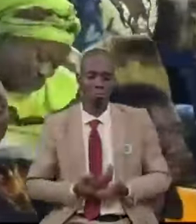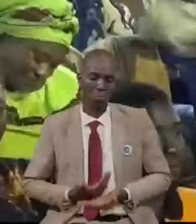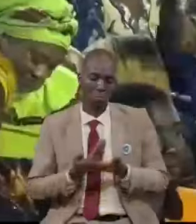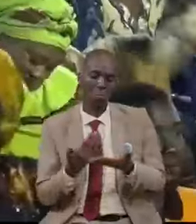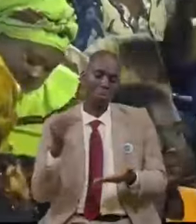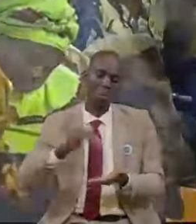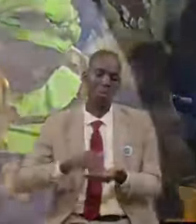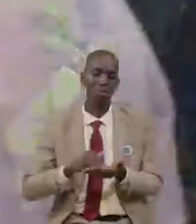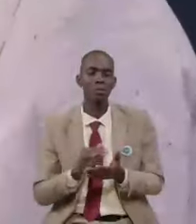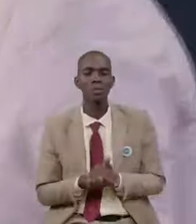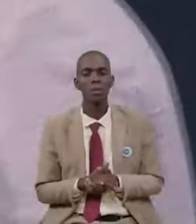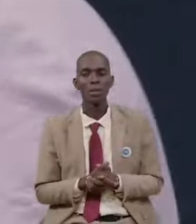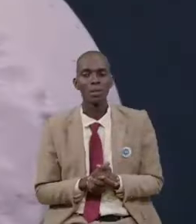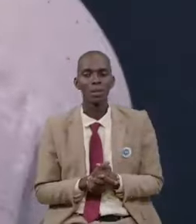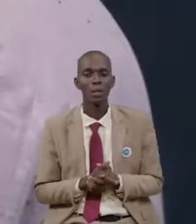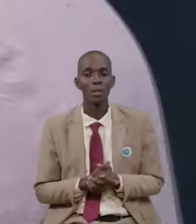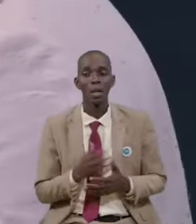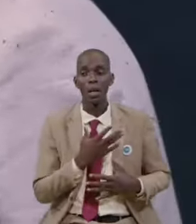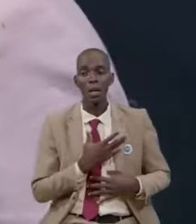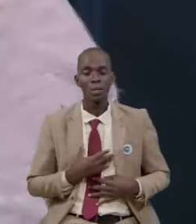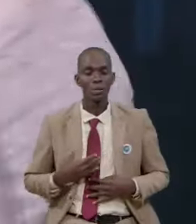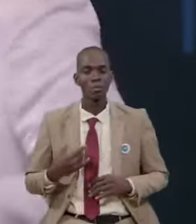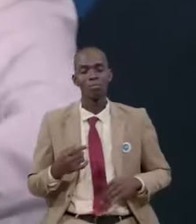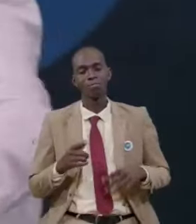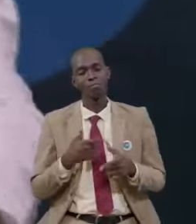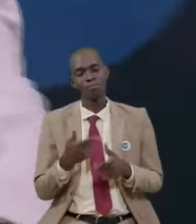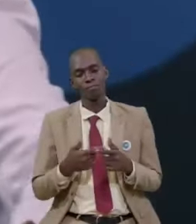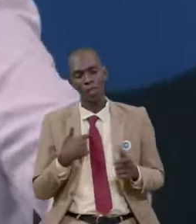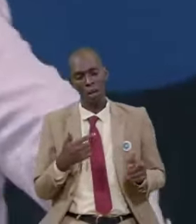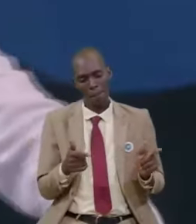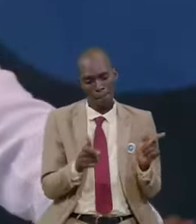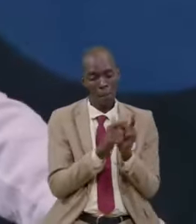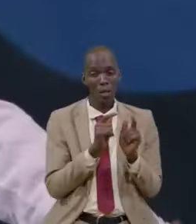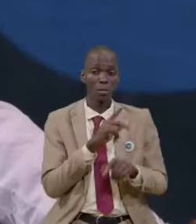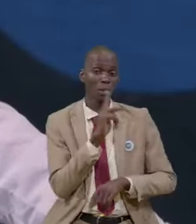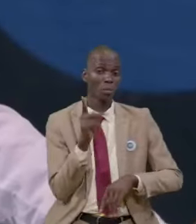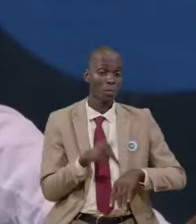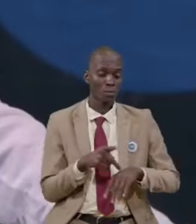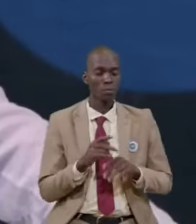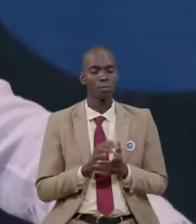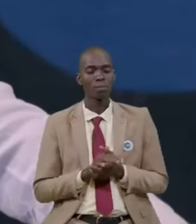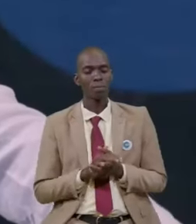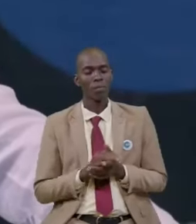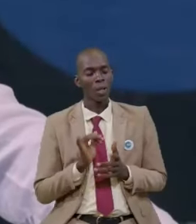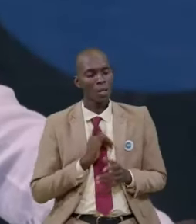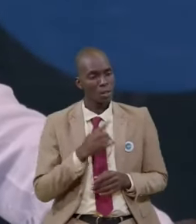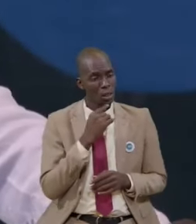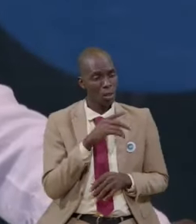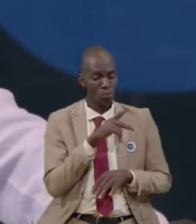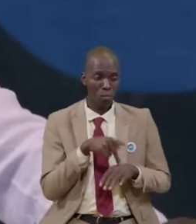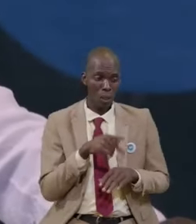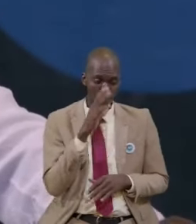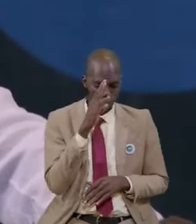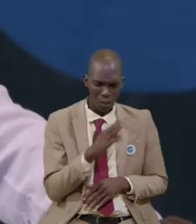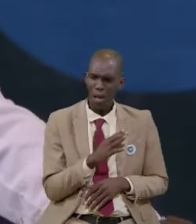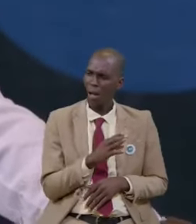And then I went to see a principal and I said, sir, I want, oh, he said, Mr. Kumuyi, come